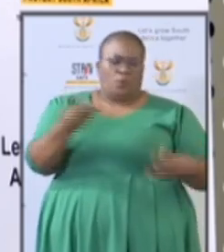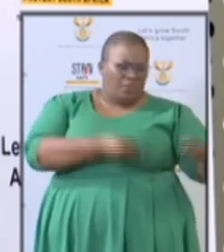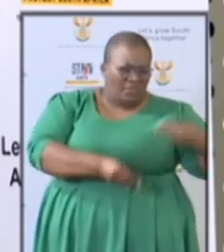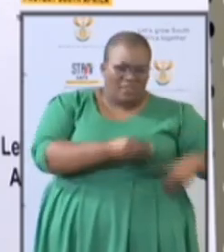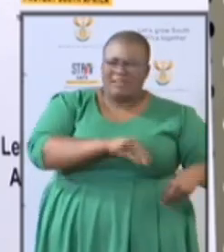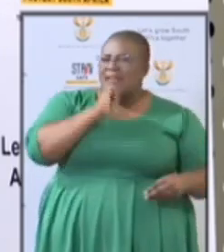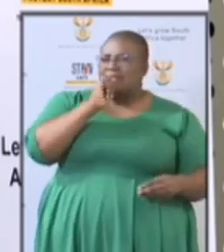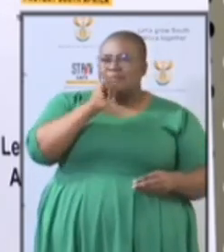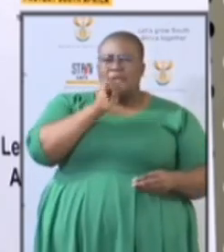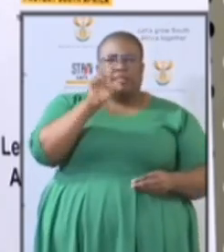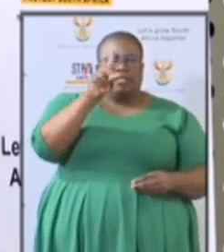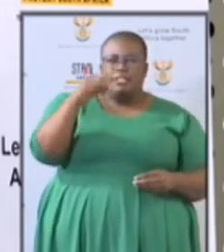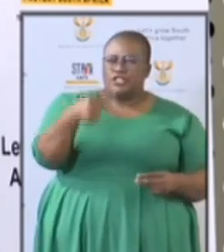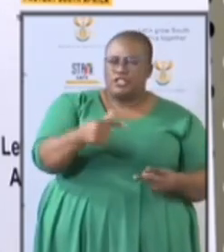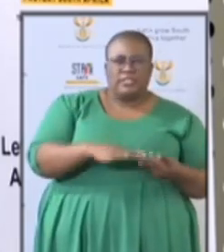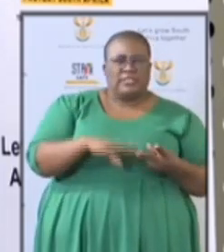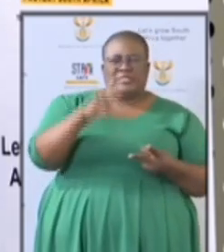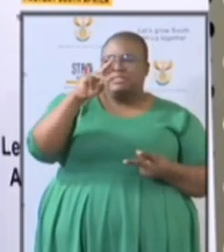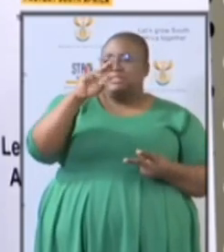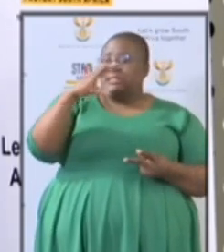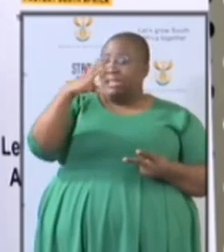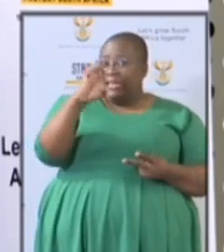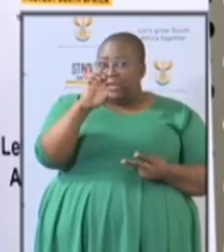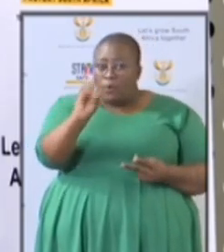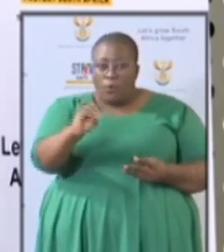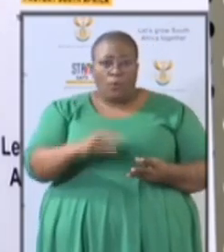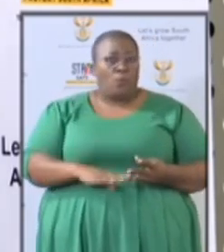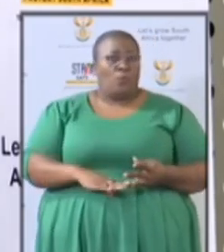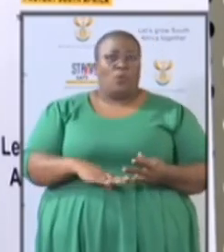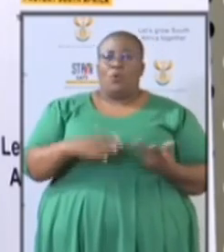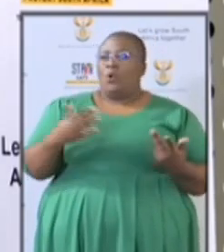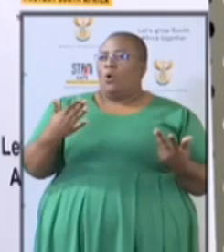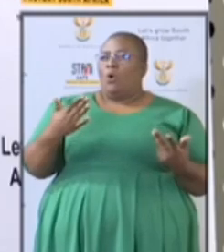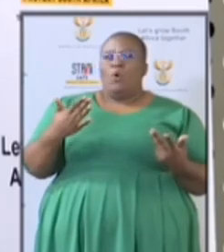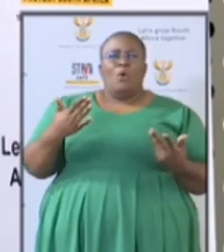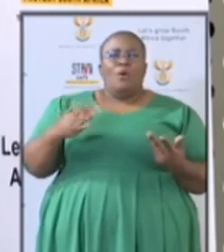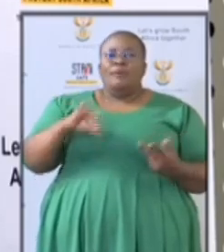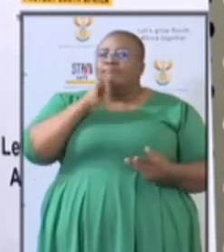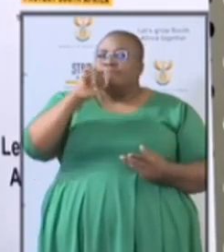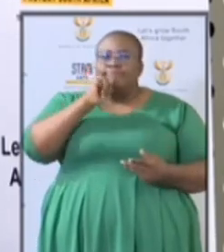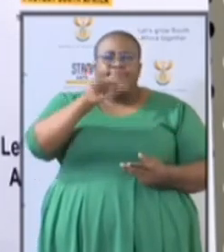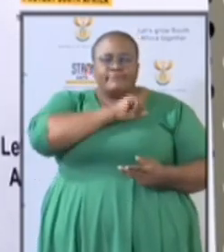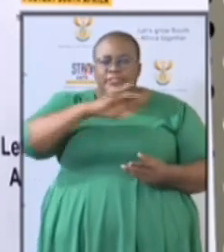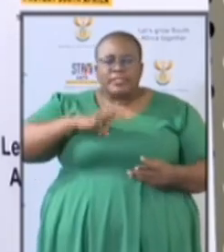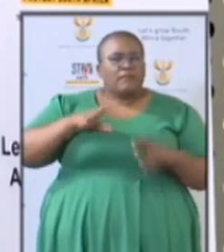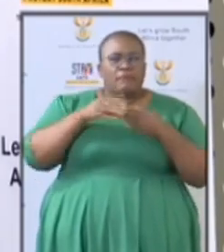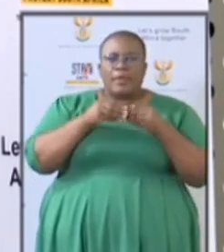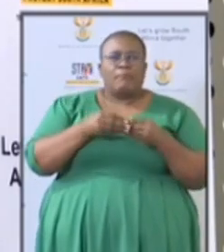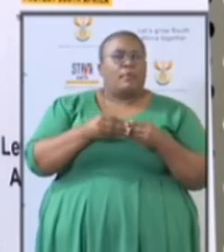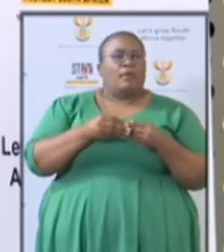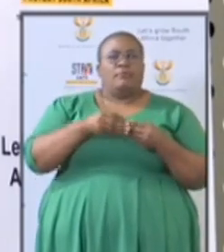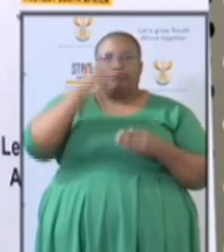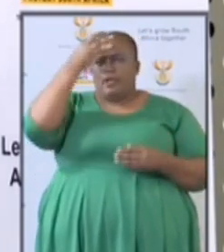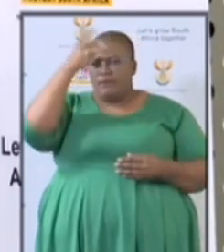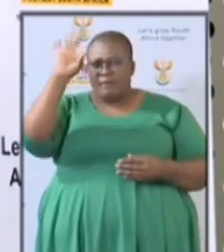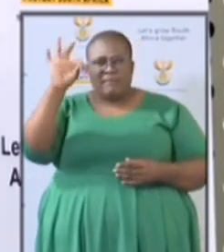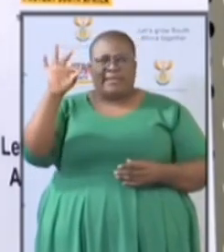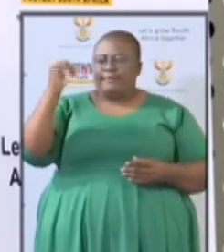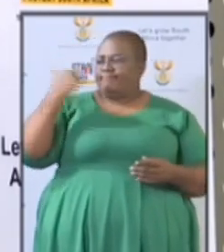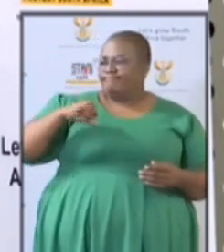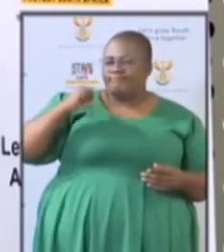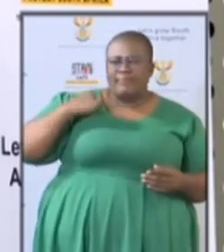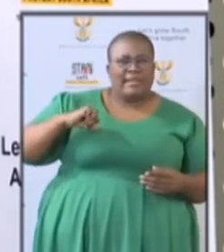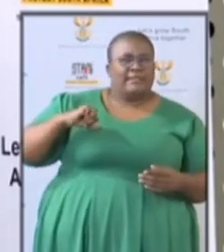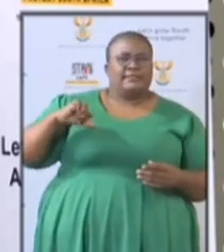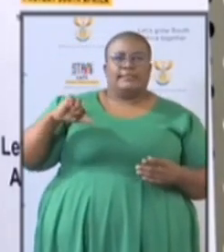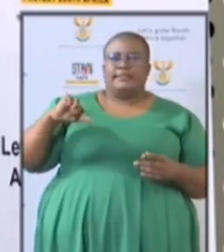a DDG, whether it's a CEO, whether it's a low-ranking official somewhere in a municipality